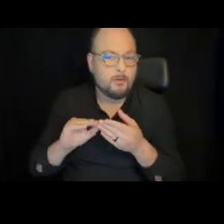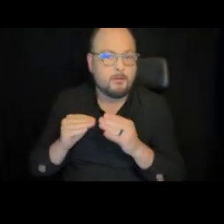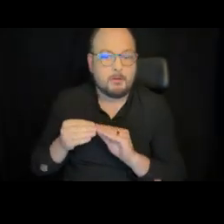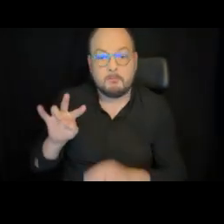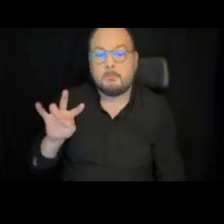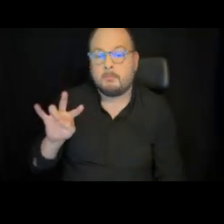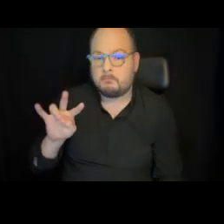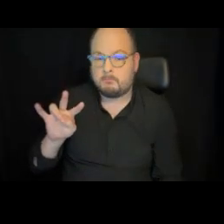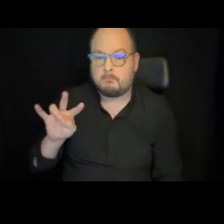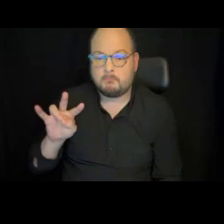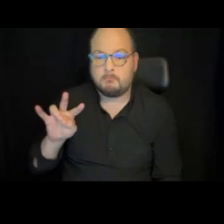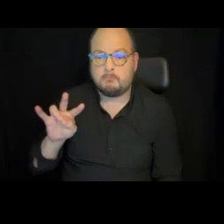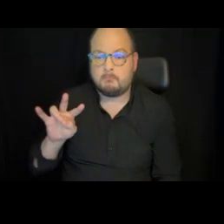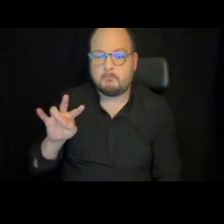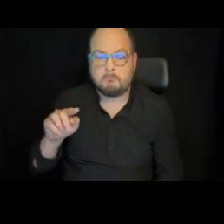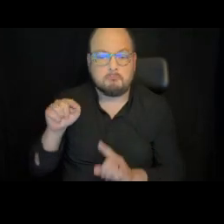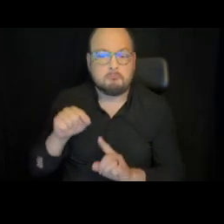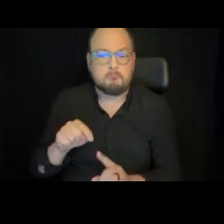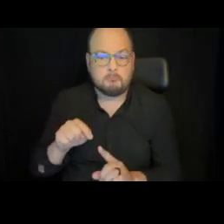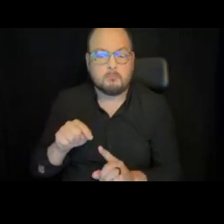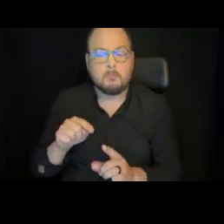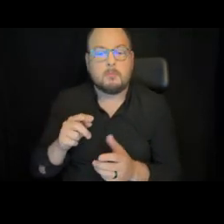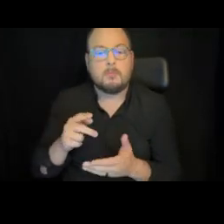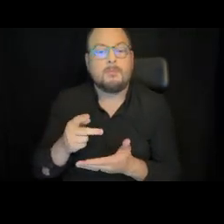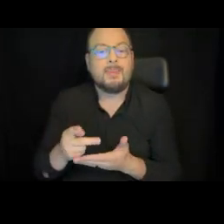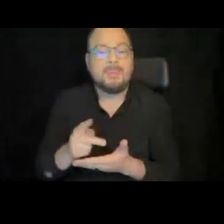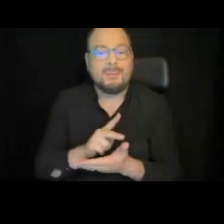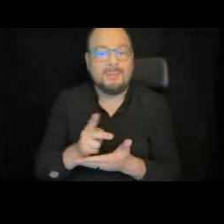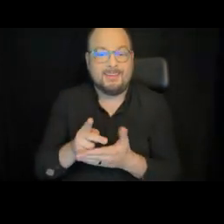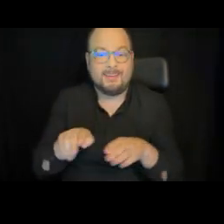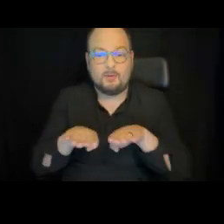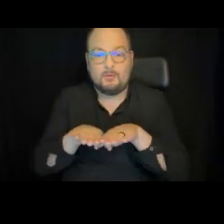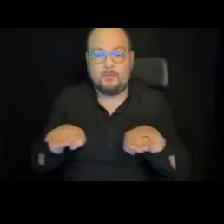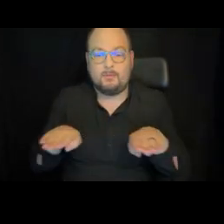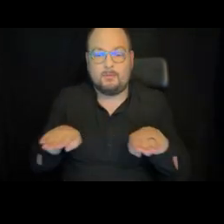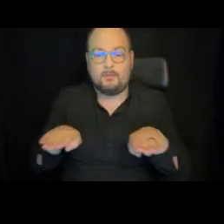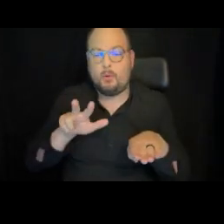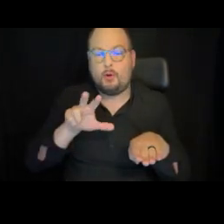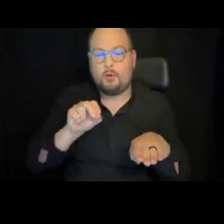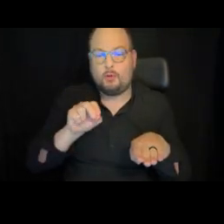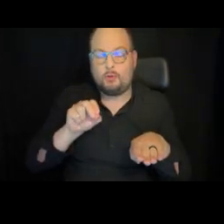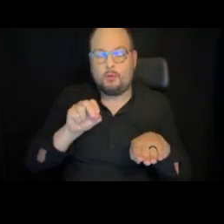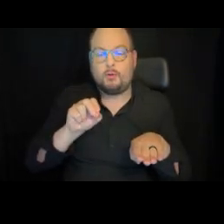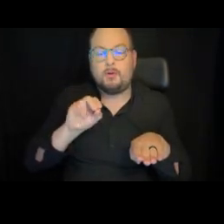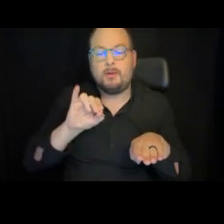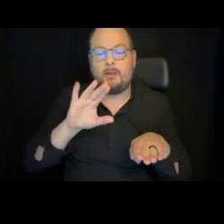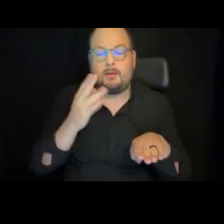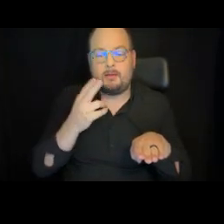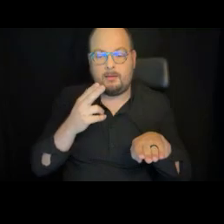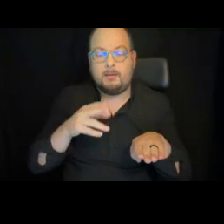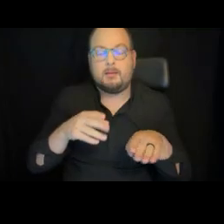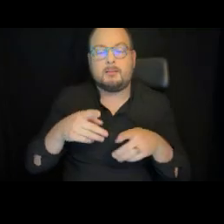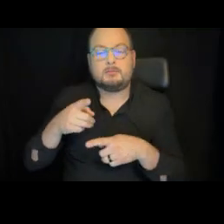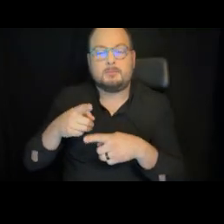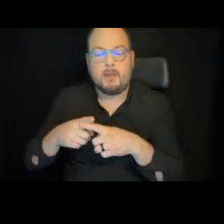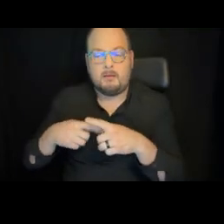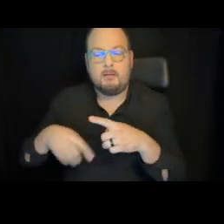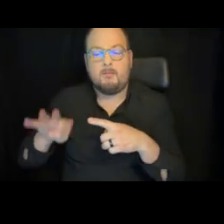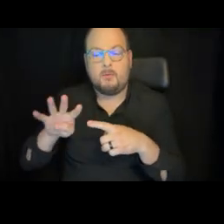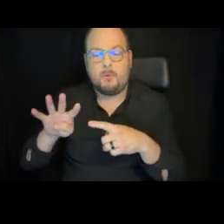a 30 by 48-inch clear floor space, also known as CFS,